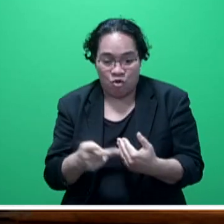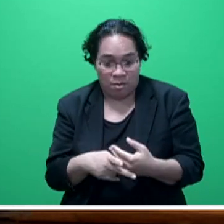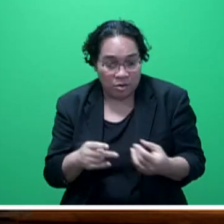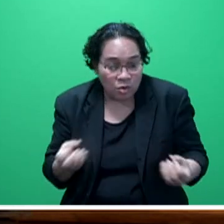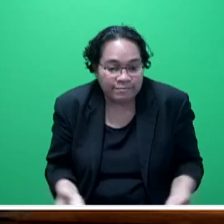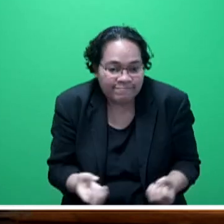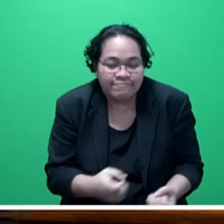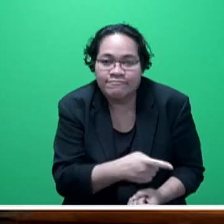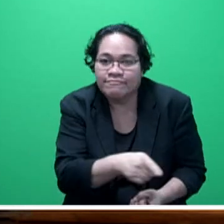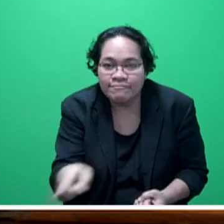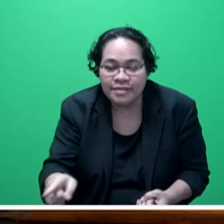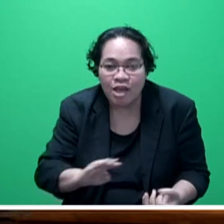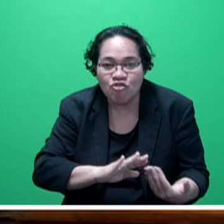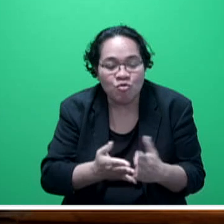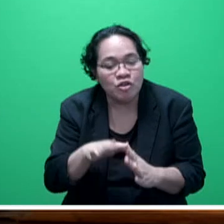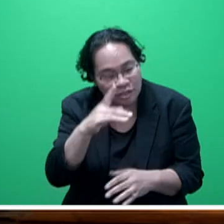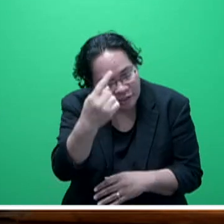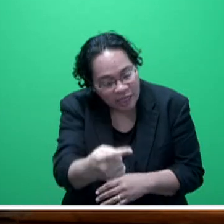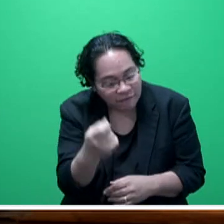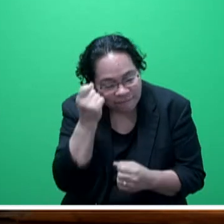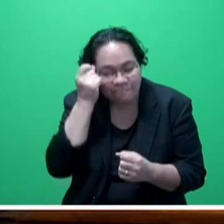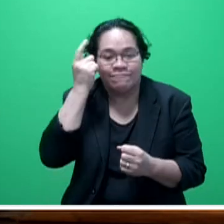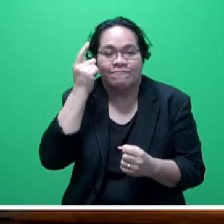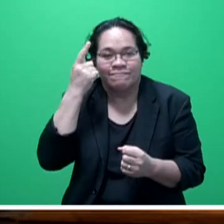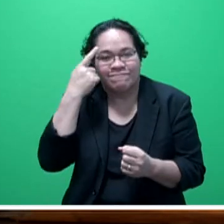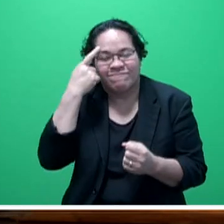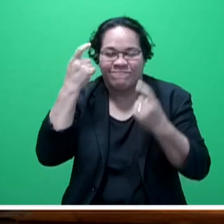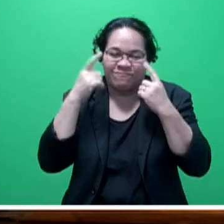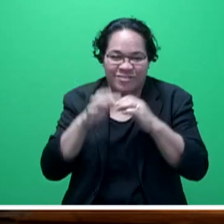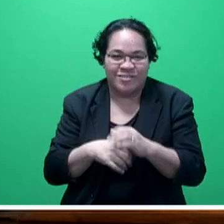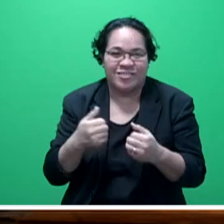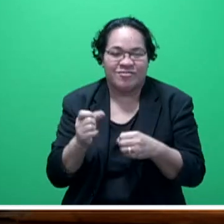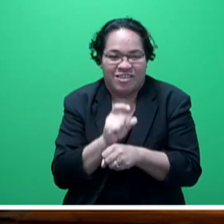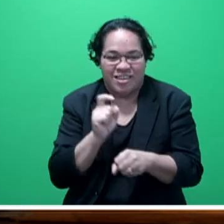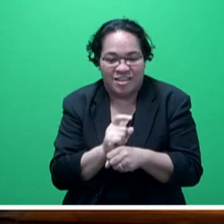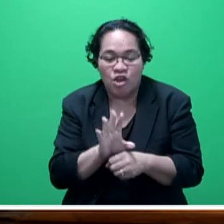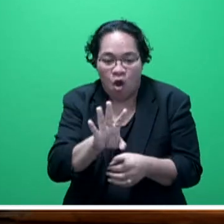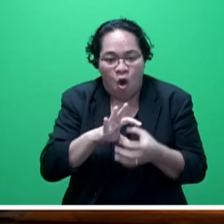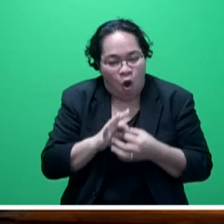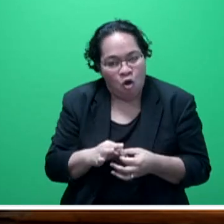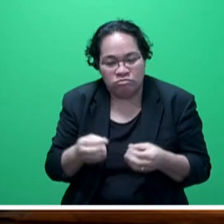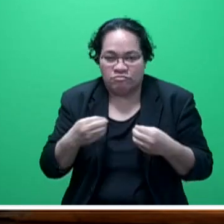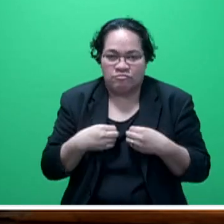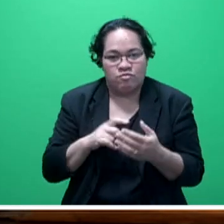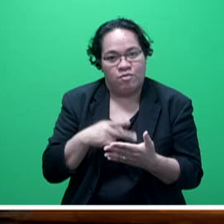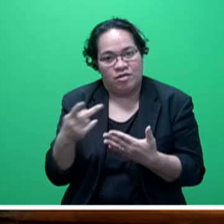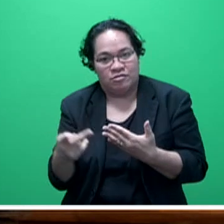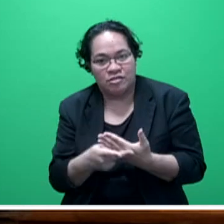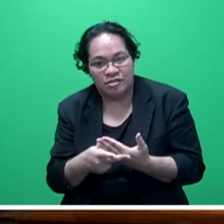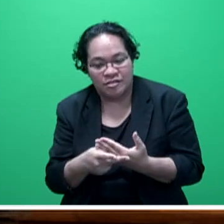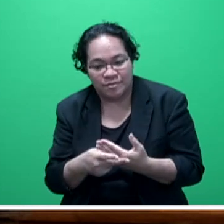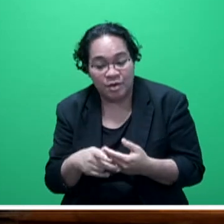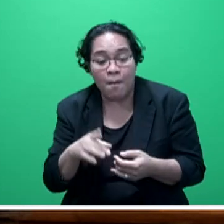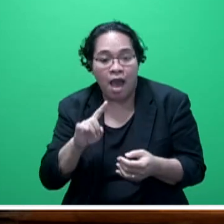encouraged to initiate their socio-economic sustainable development projects on a